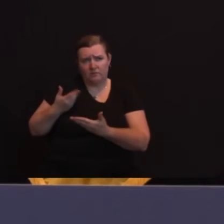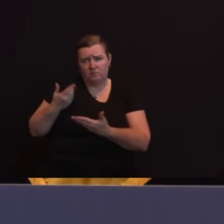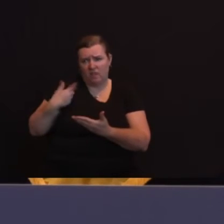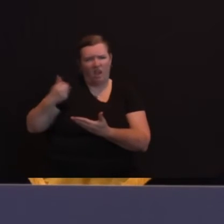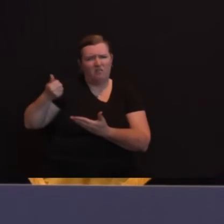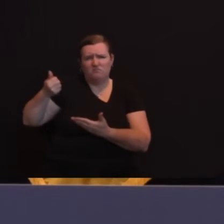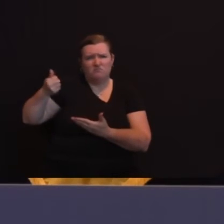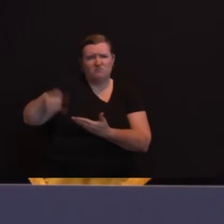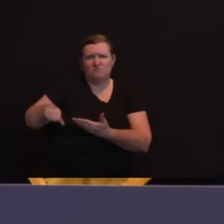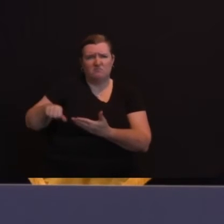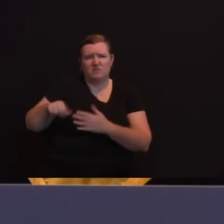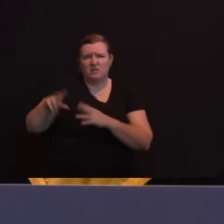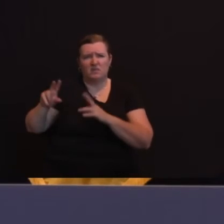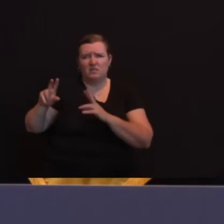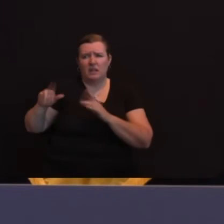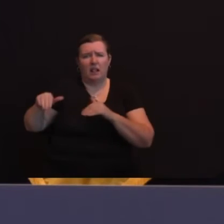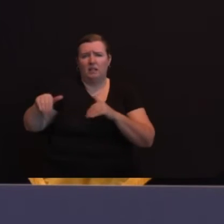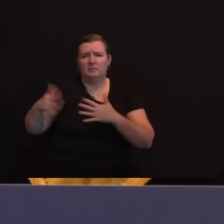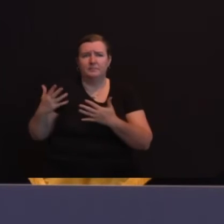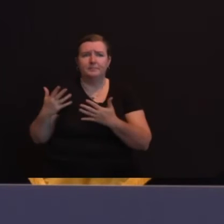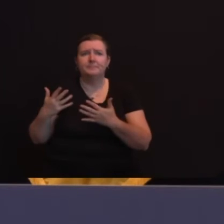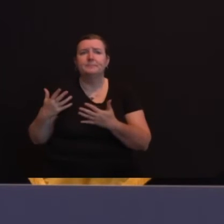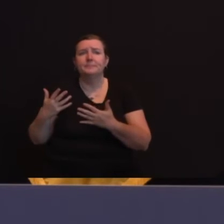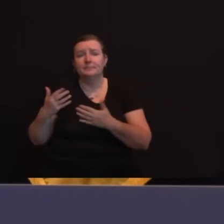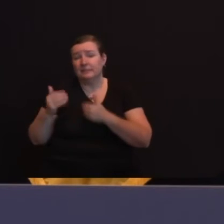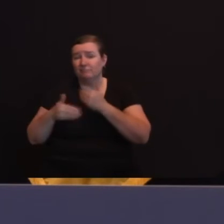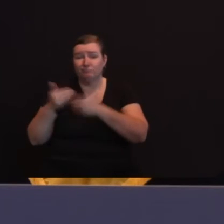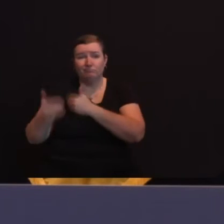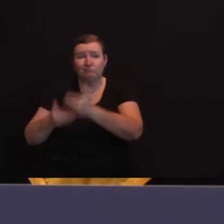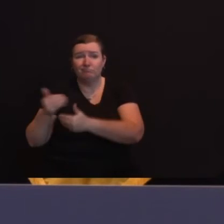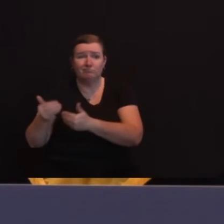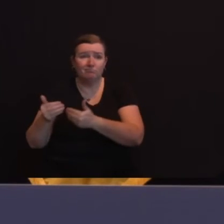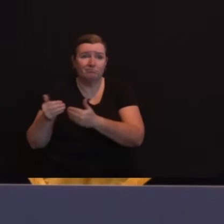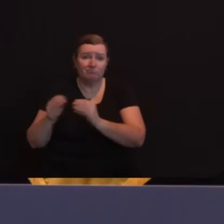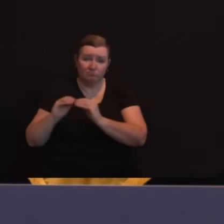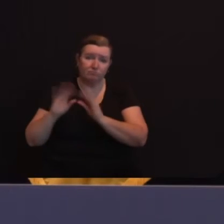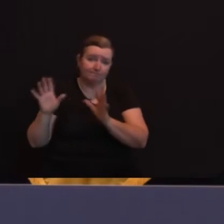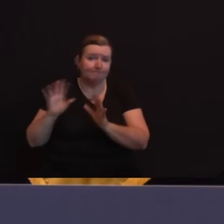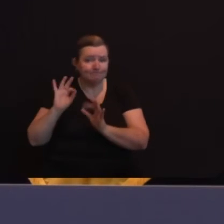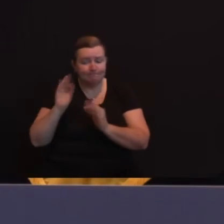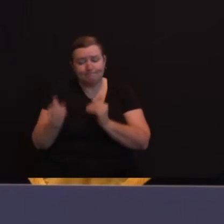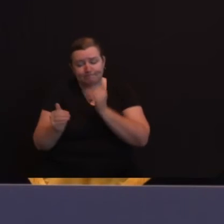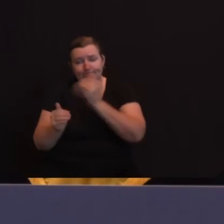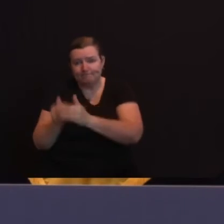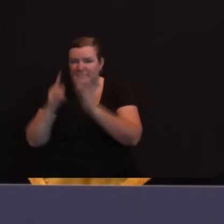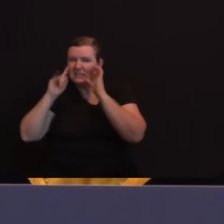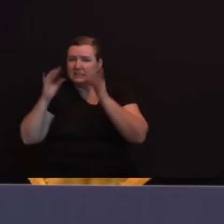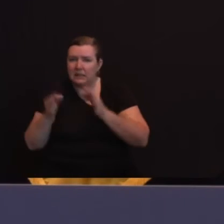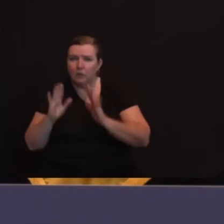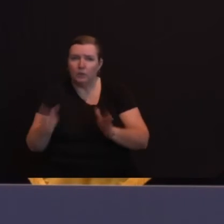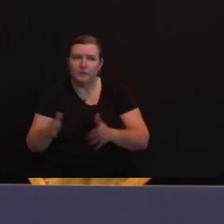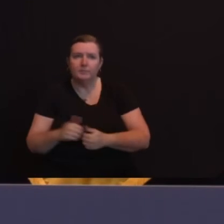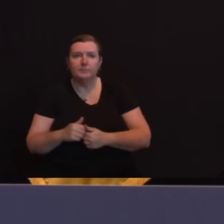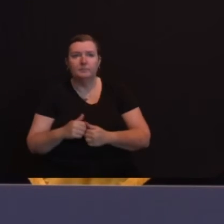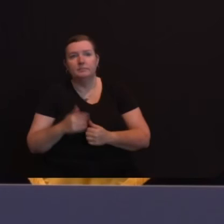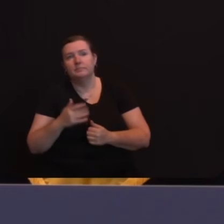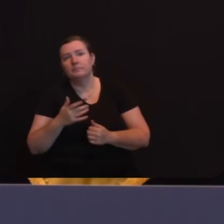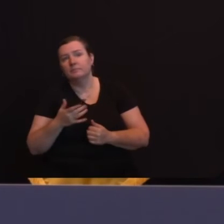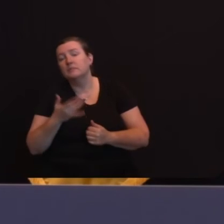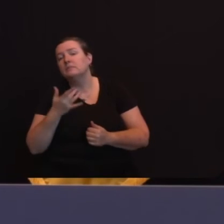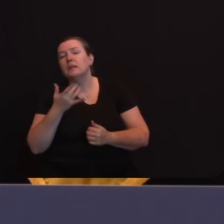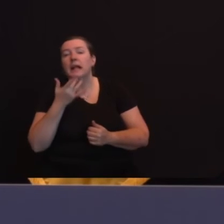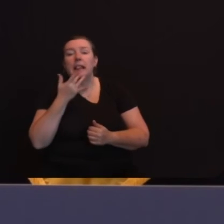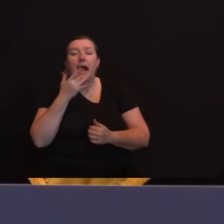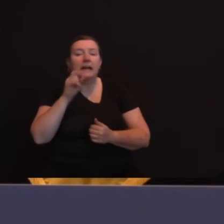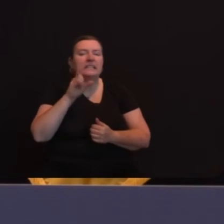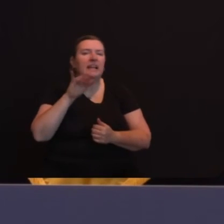mean, the other steps that are on the list, I think, are the obvious ones, right? We talked about elective surgery. I hope the heck we keep indoor